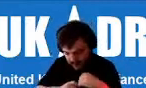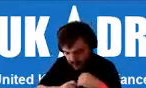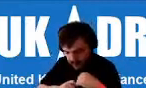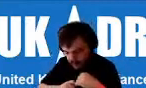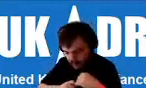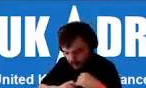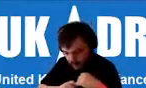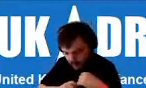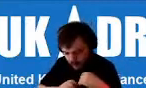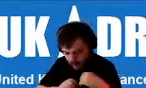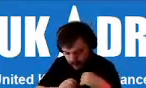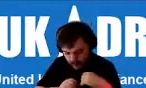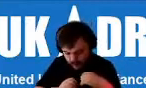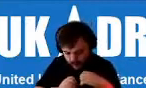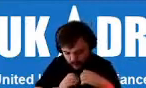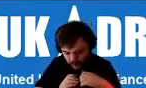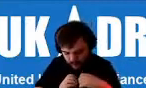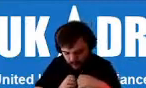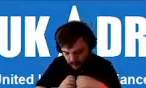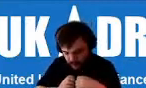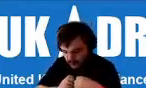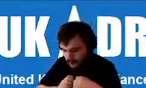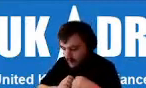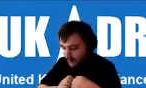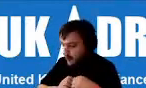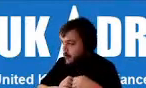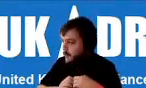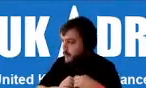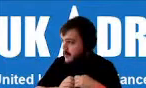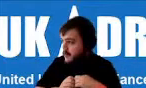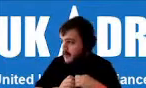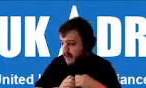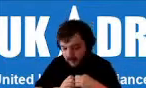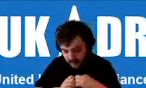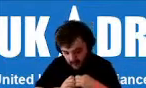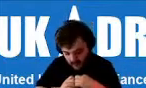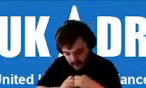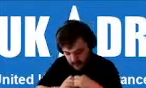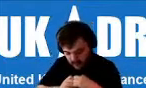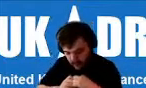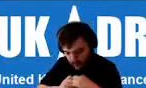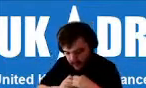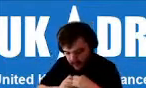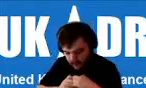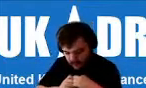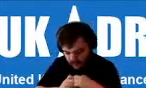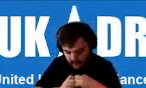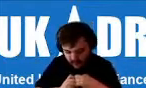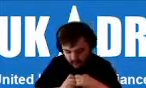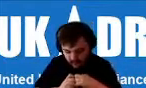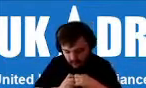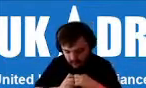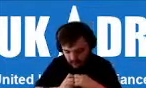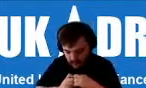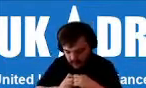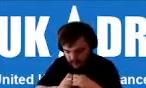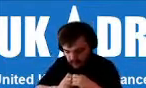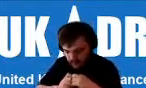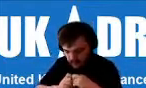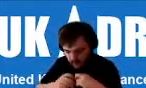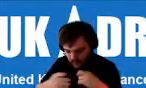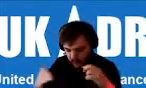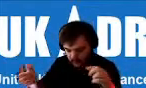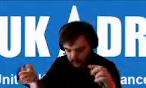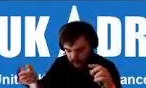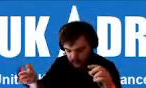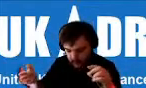Yeah. So just a final question before we turn it over to Q&A. Where do you see the field of